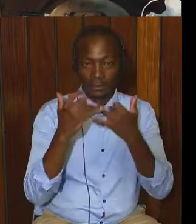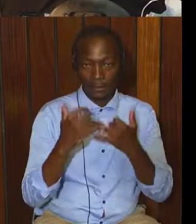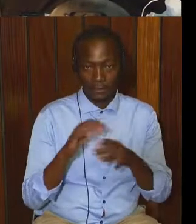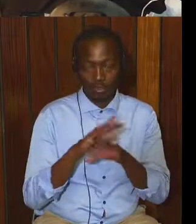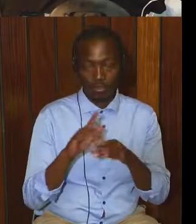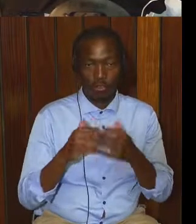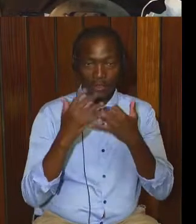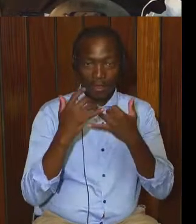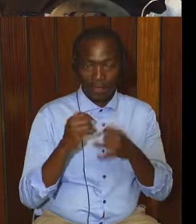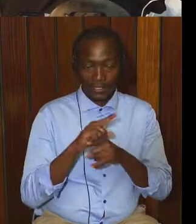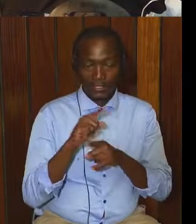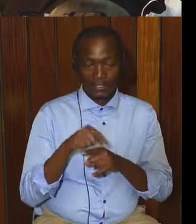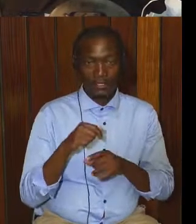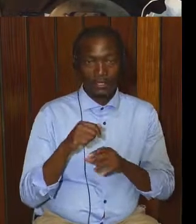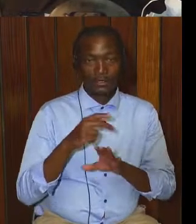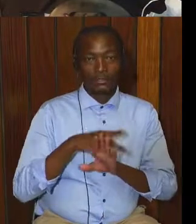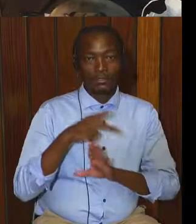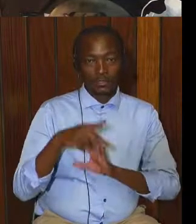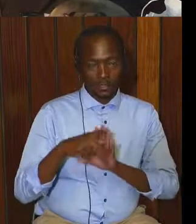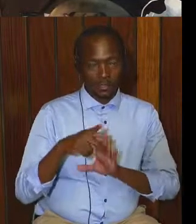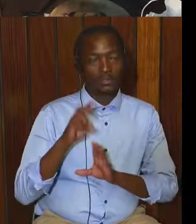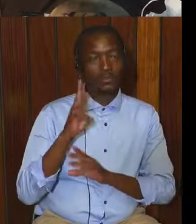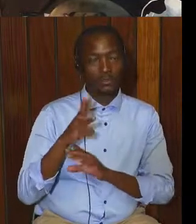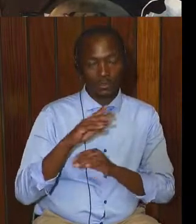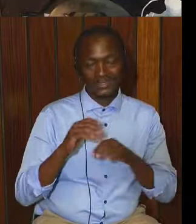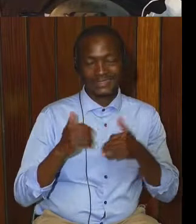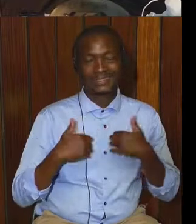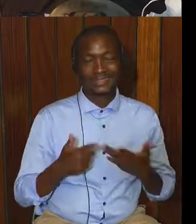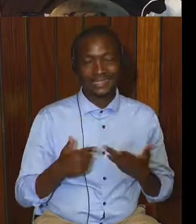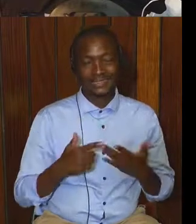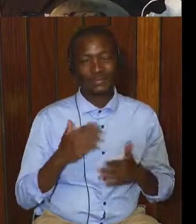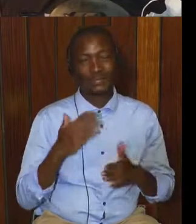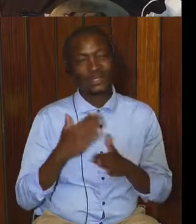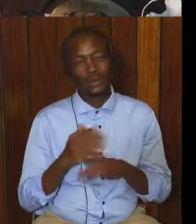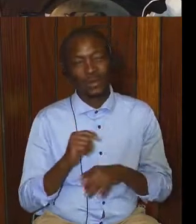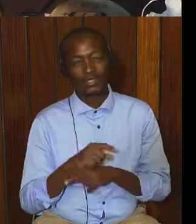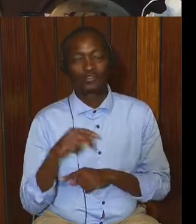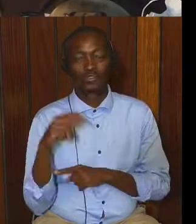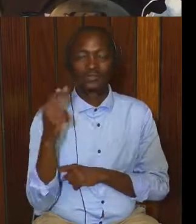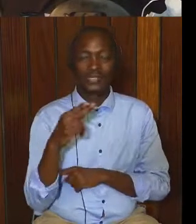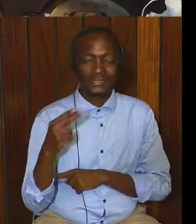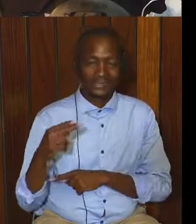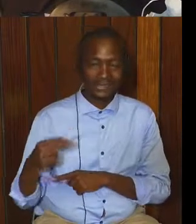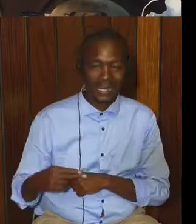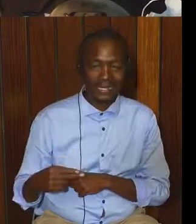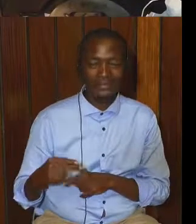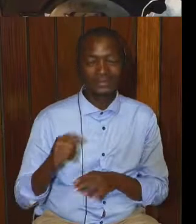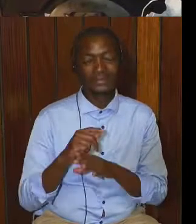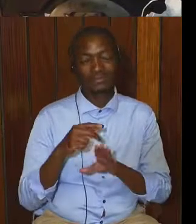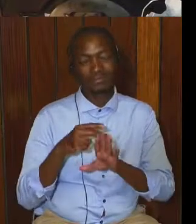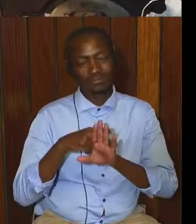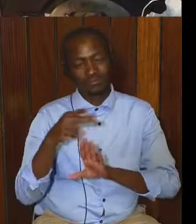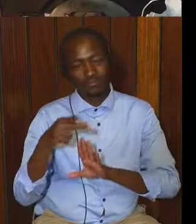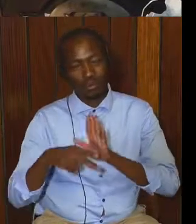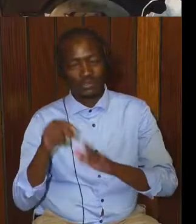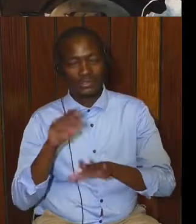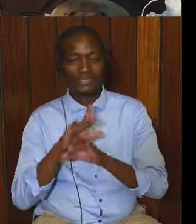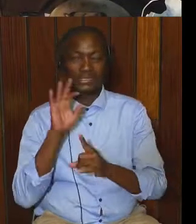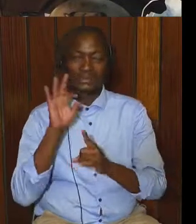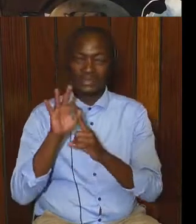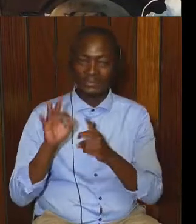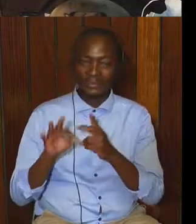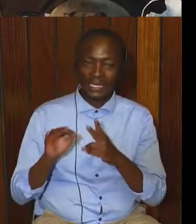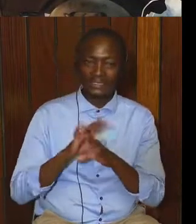or the finances on the project. We will definitely start with the works of the design, the project's specifications, and then